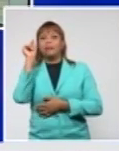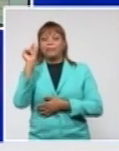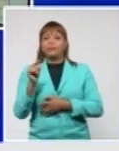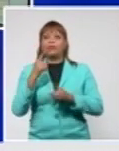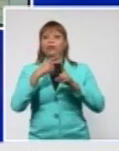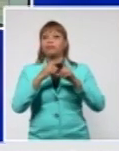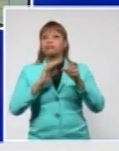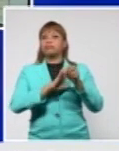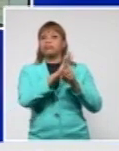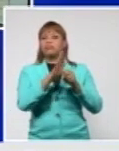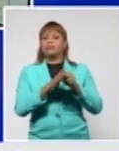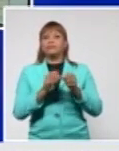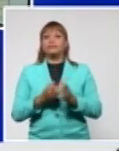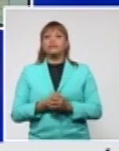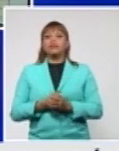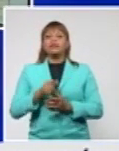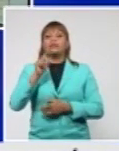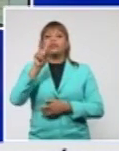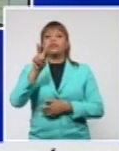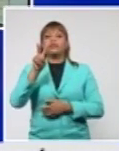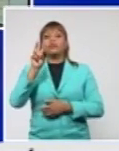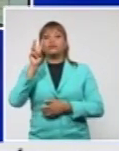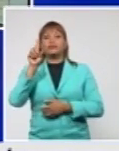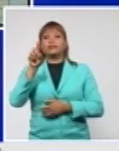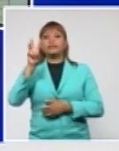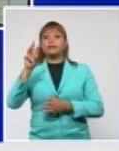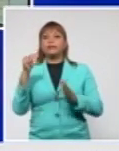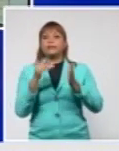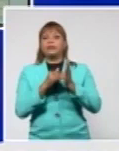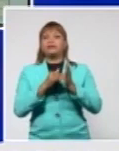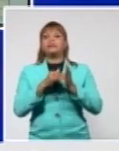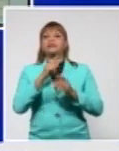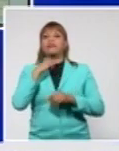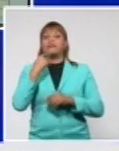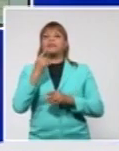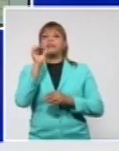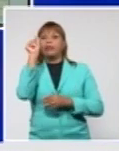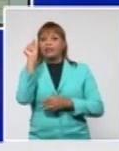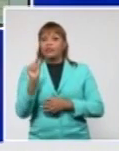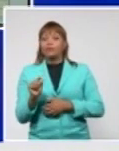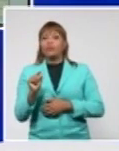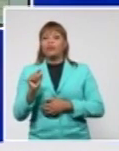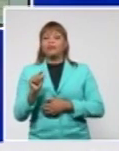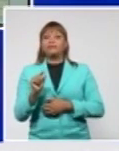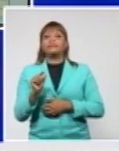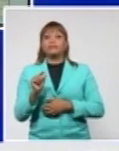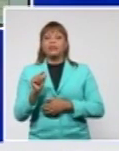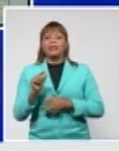213,787 COVID-19 fatalities. Then comes India with